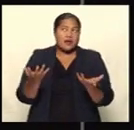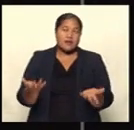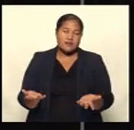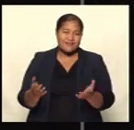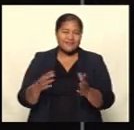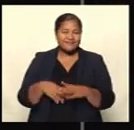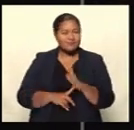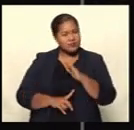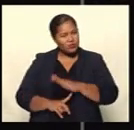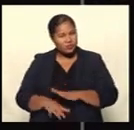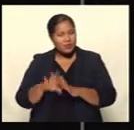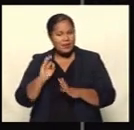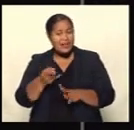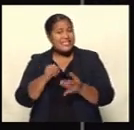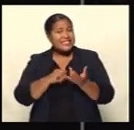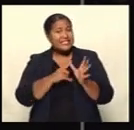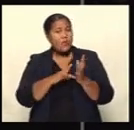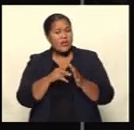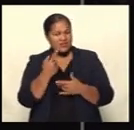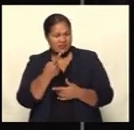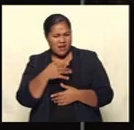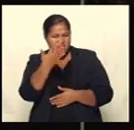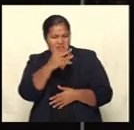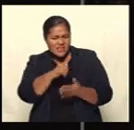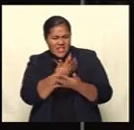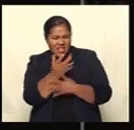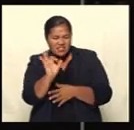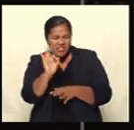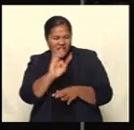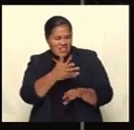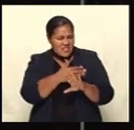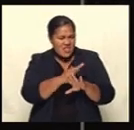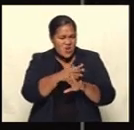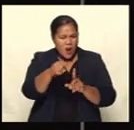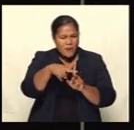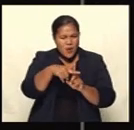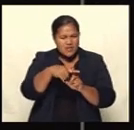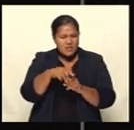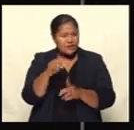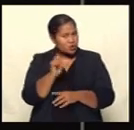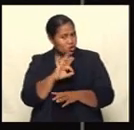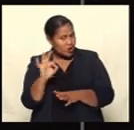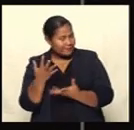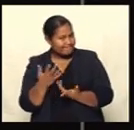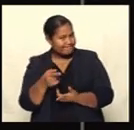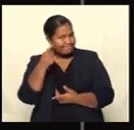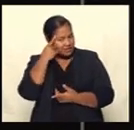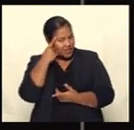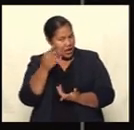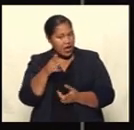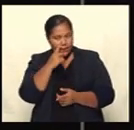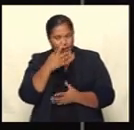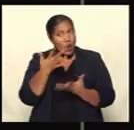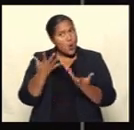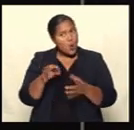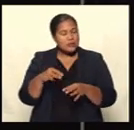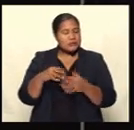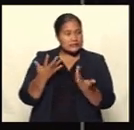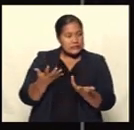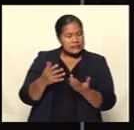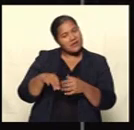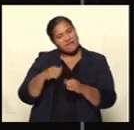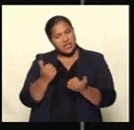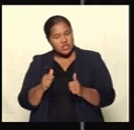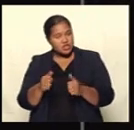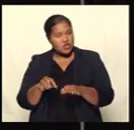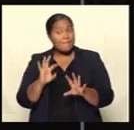headman Samuela Malua says 15 days without new cases should not sway people into thinking that this storm is over, as the virus